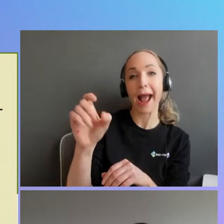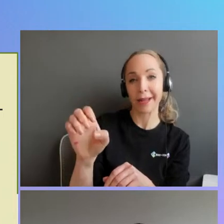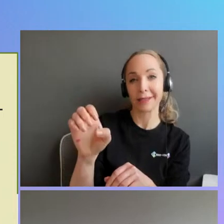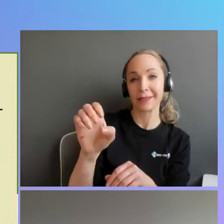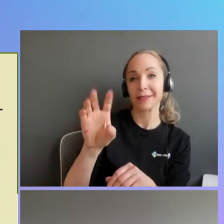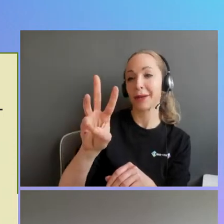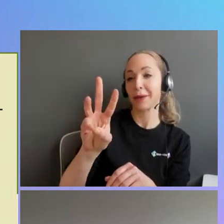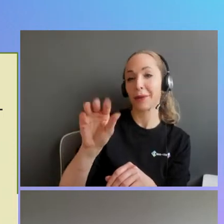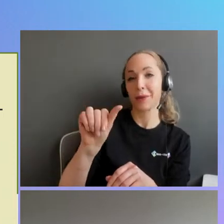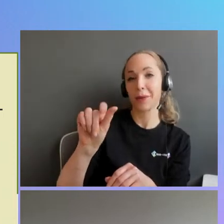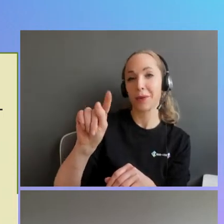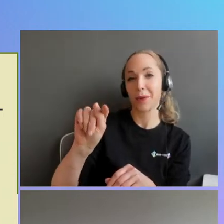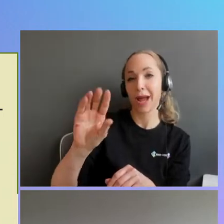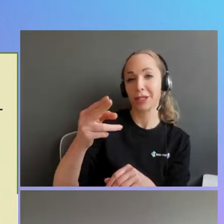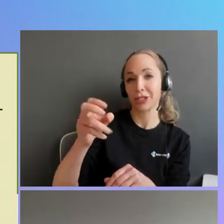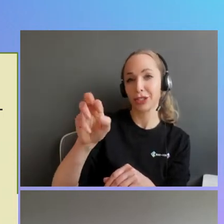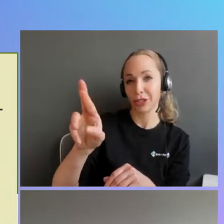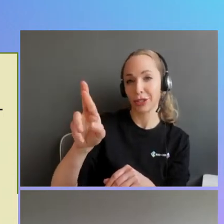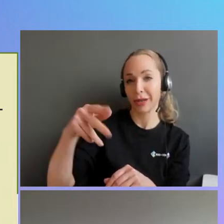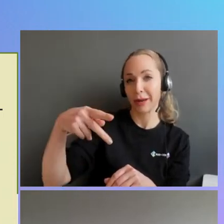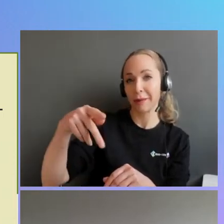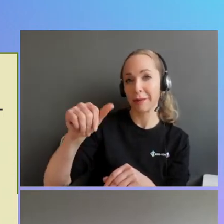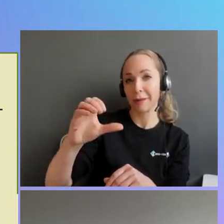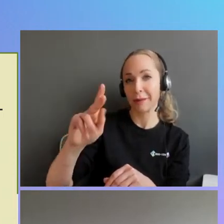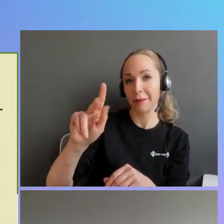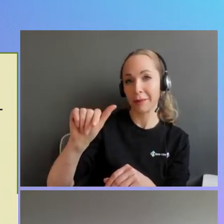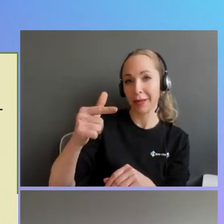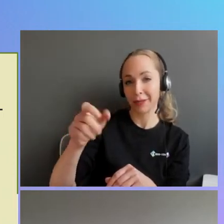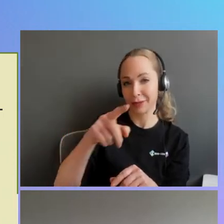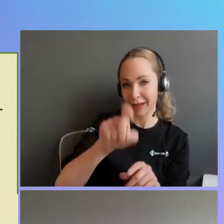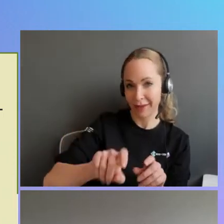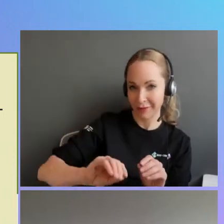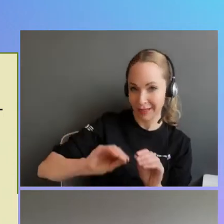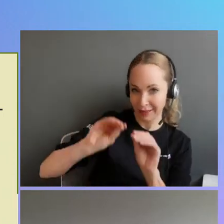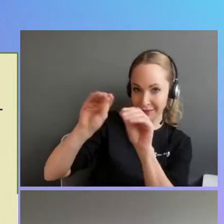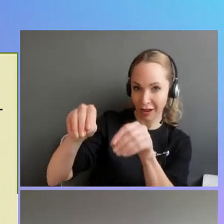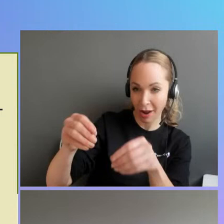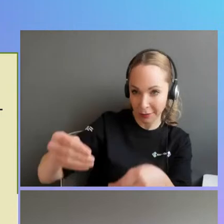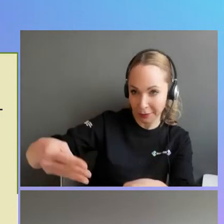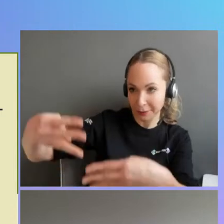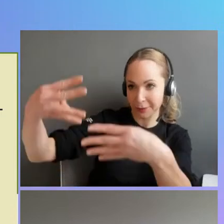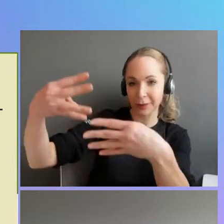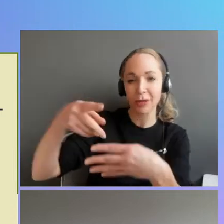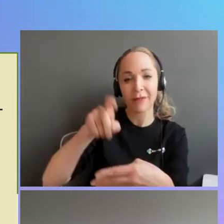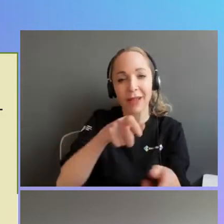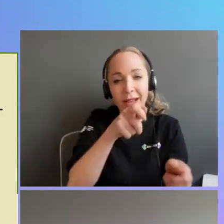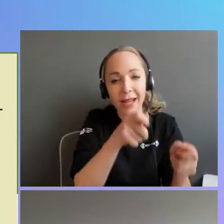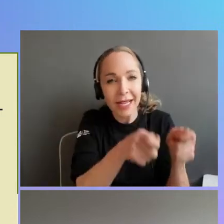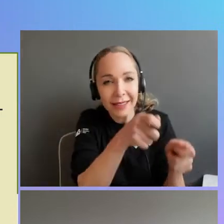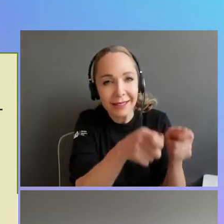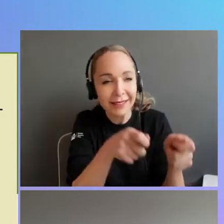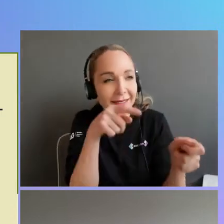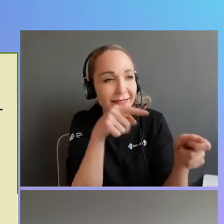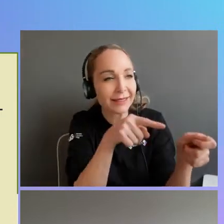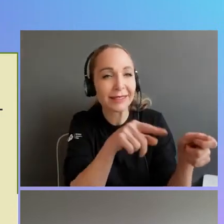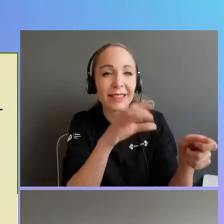installed, we need to do a bit of editing of the Cypress configuration. Another one of the under the hood files, a different one than